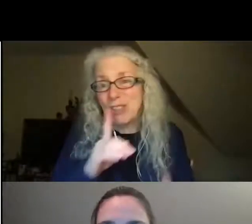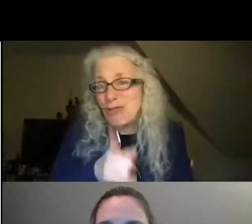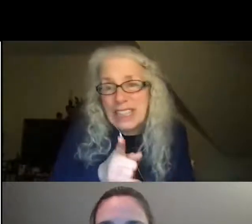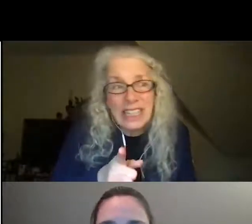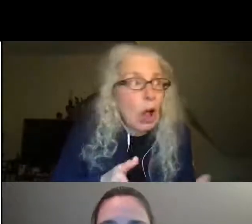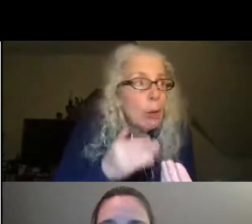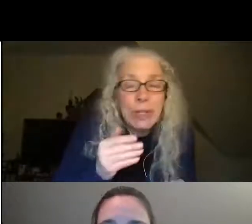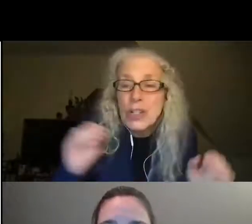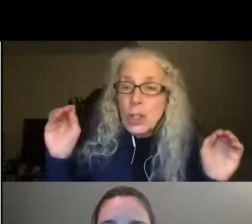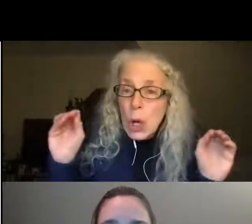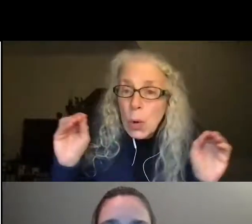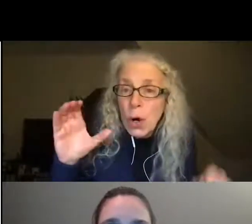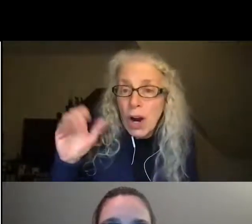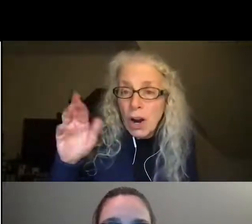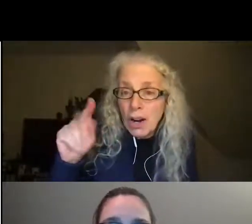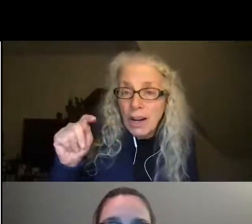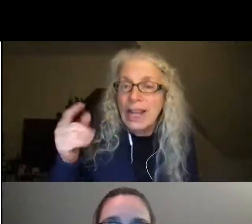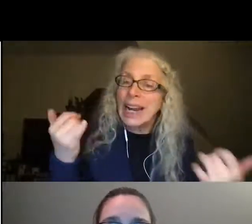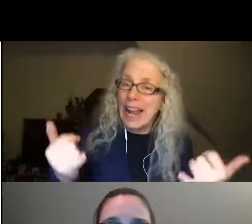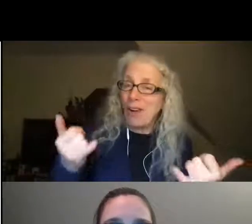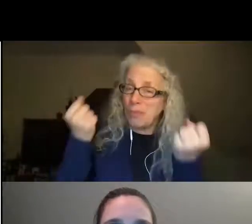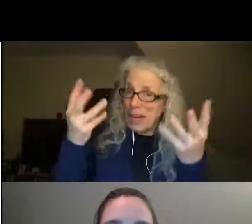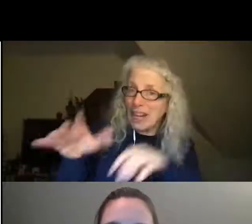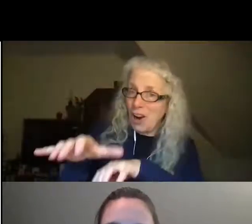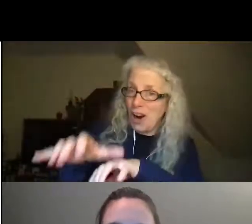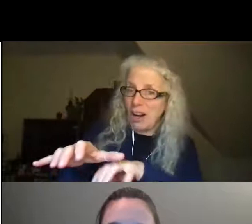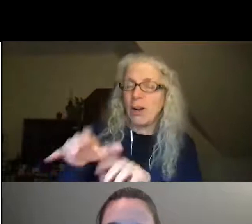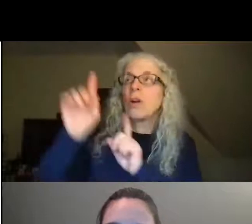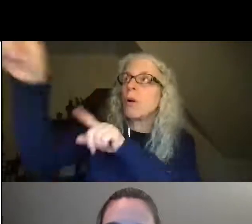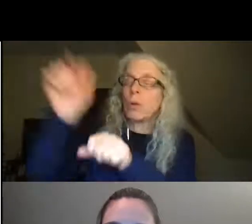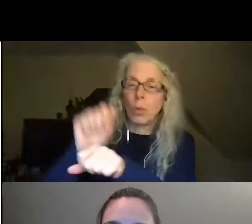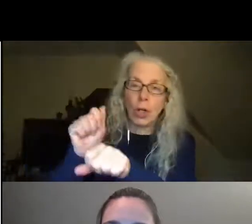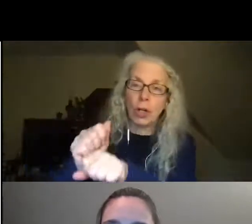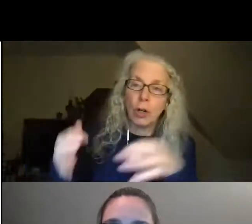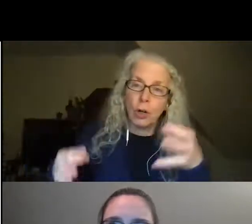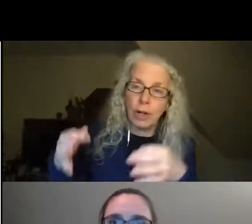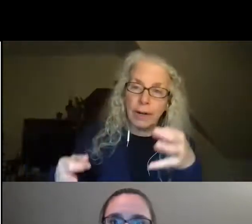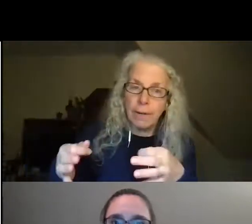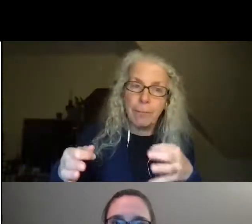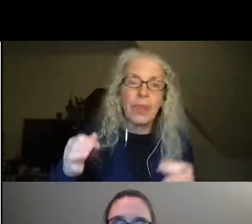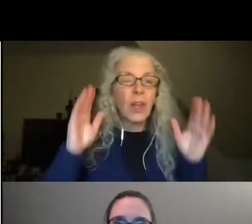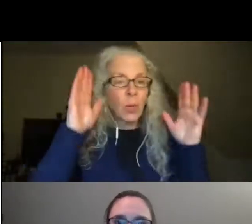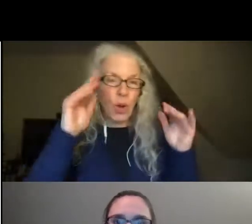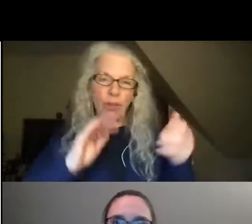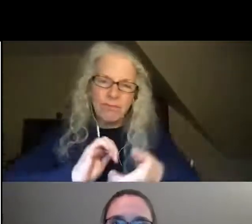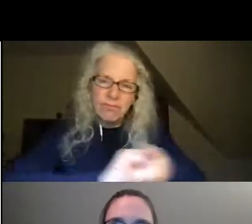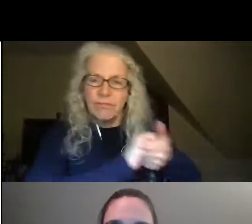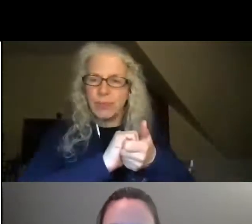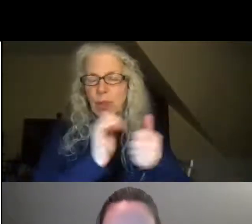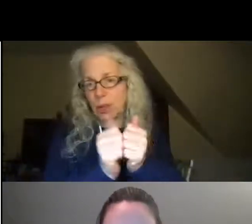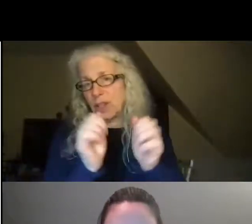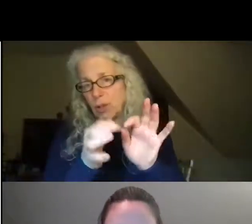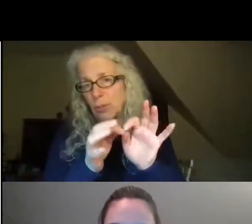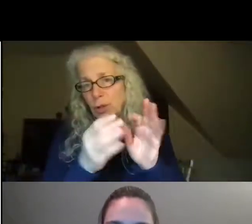of the cart providers are going to court. We want to build a better relationship with the interpreter community and be more involved